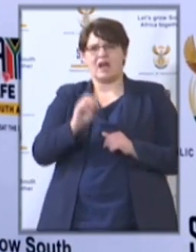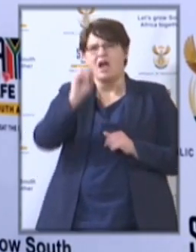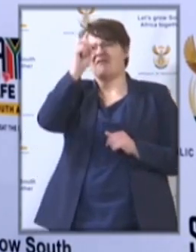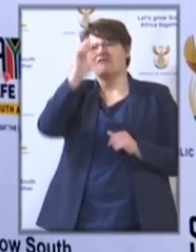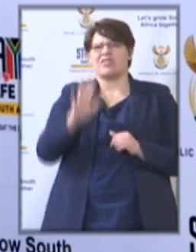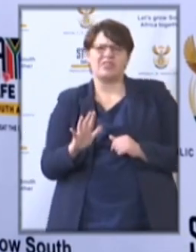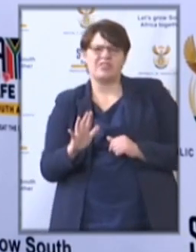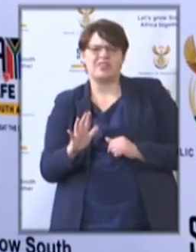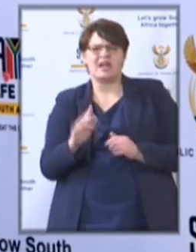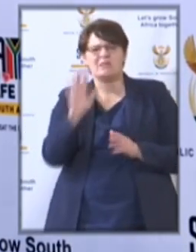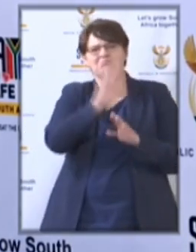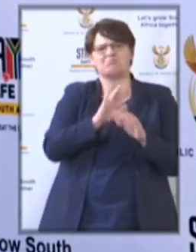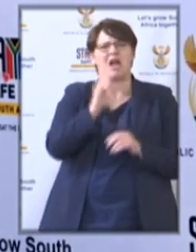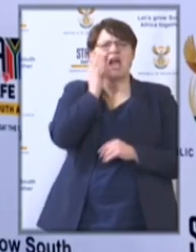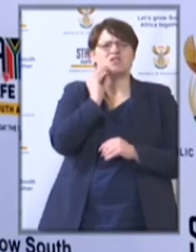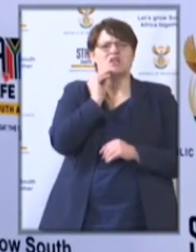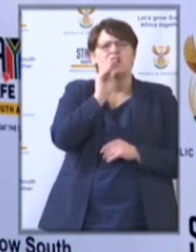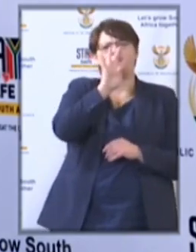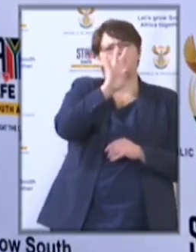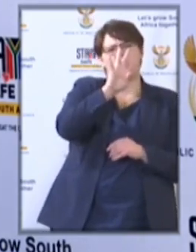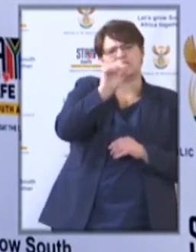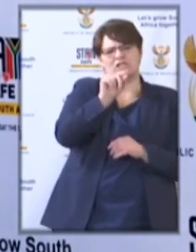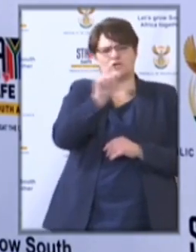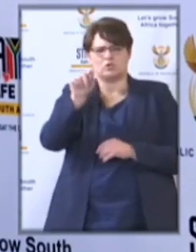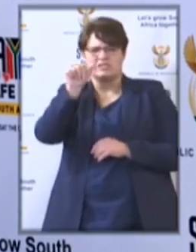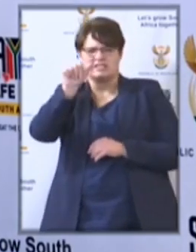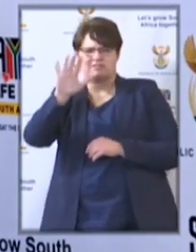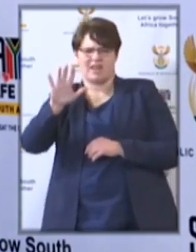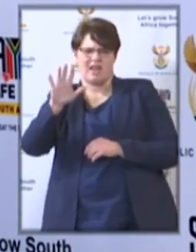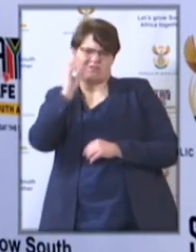between 40 and 65 years.